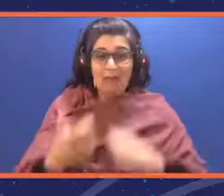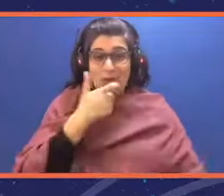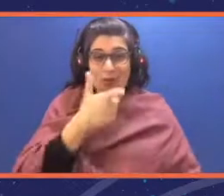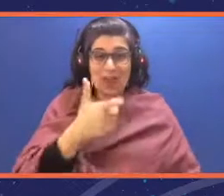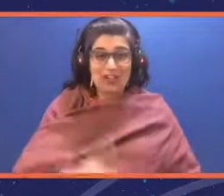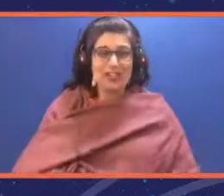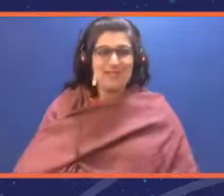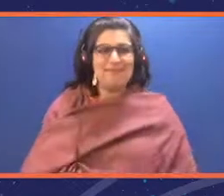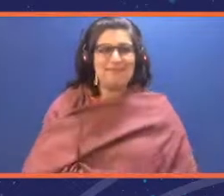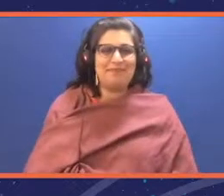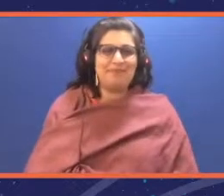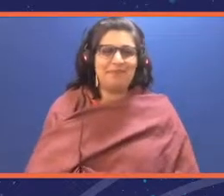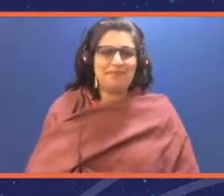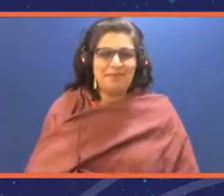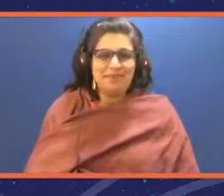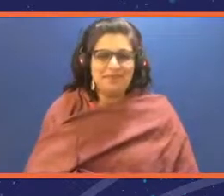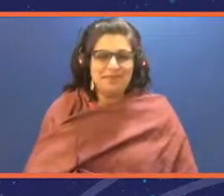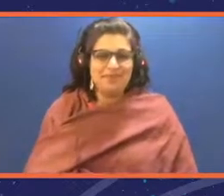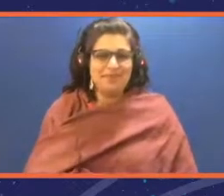Hello.